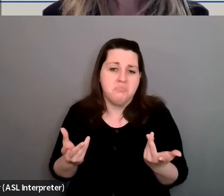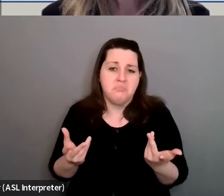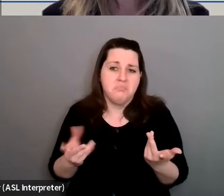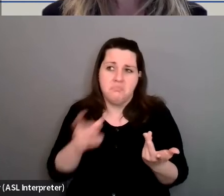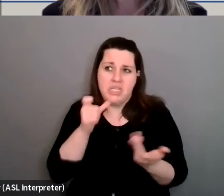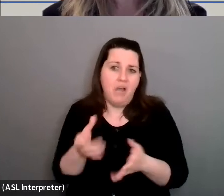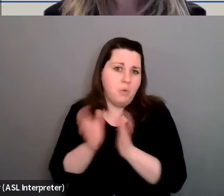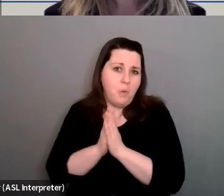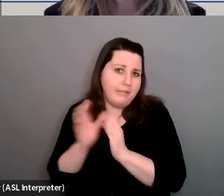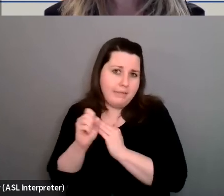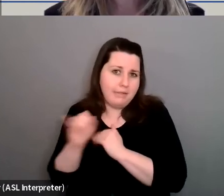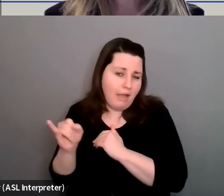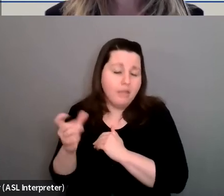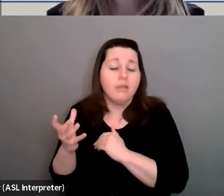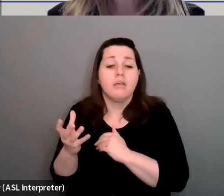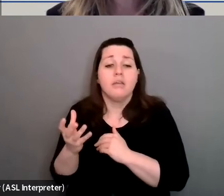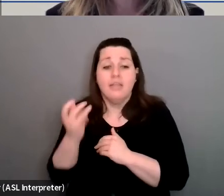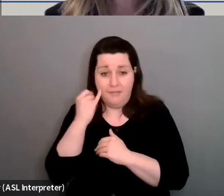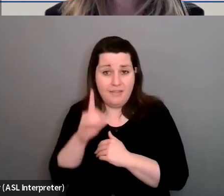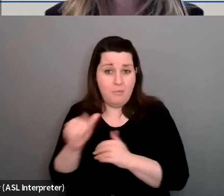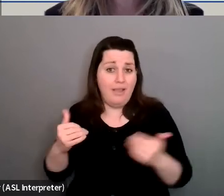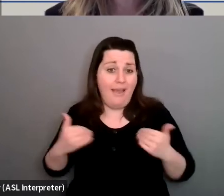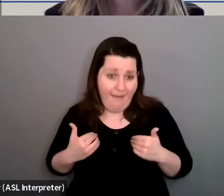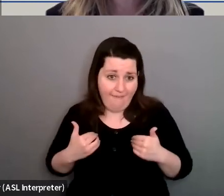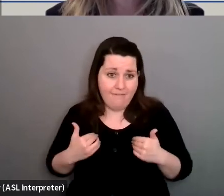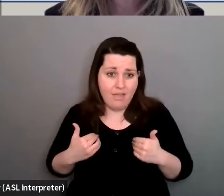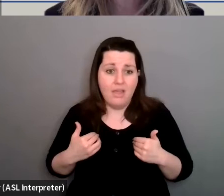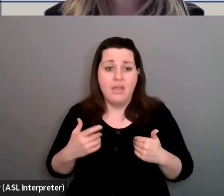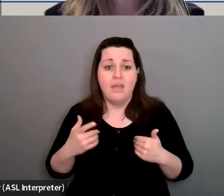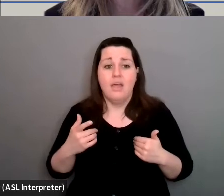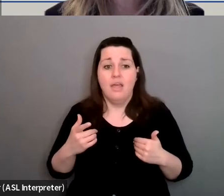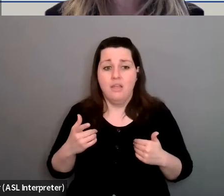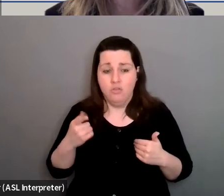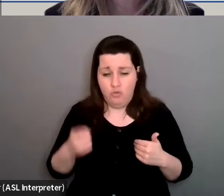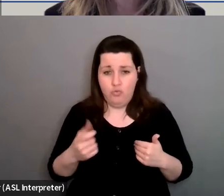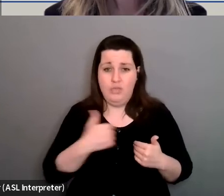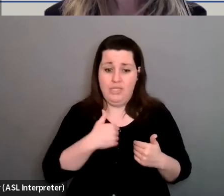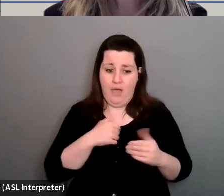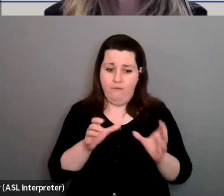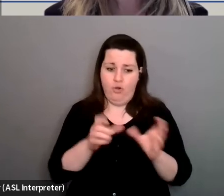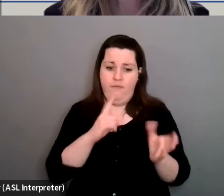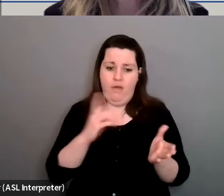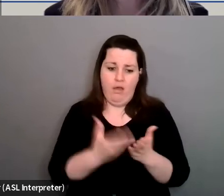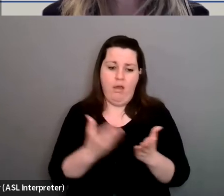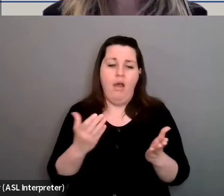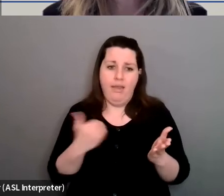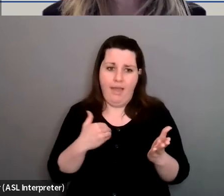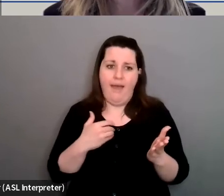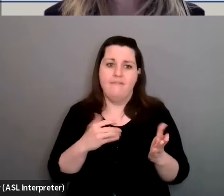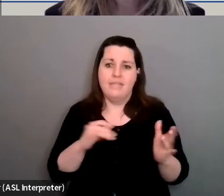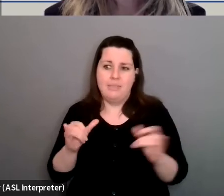requested it. If you have that disability and you self-certify that you have a similarly